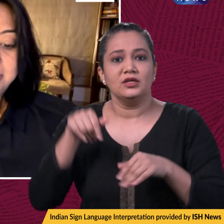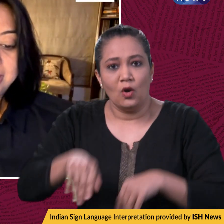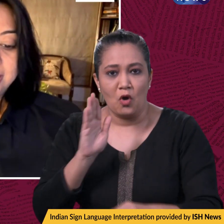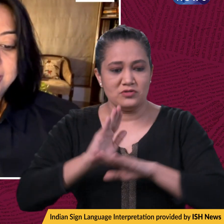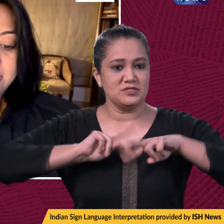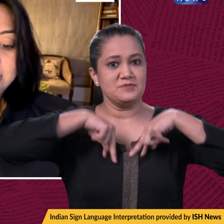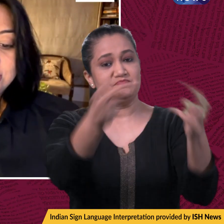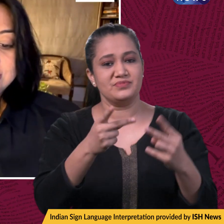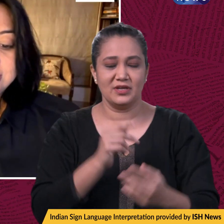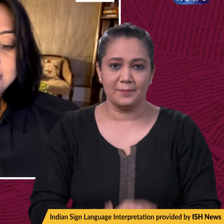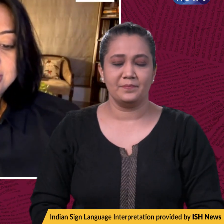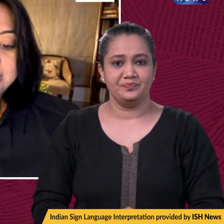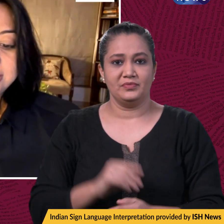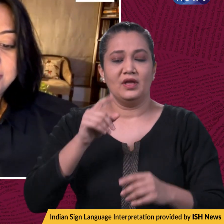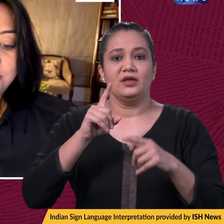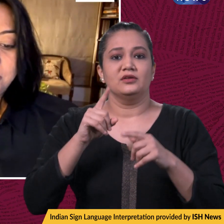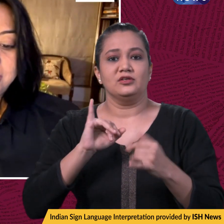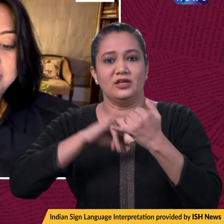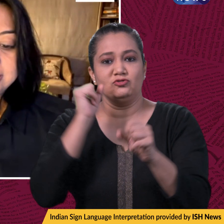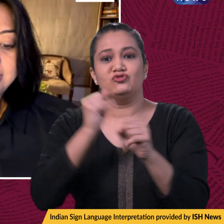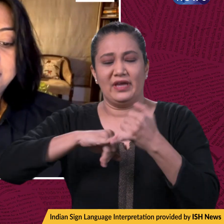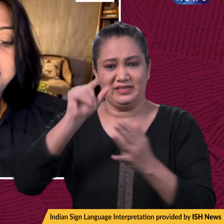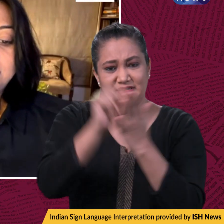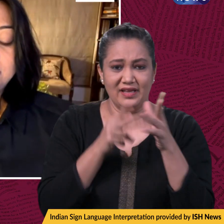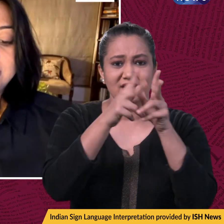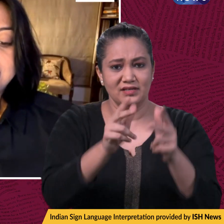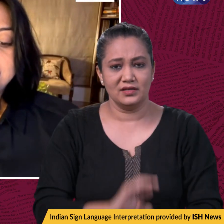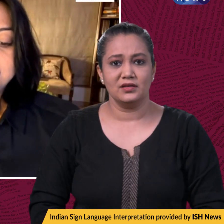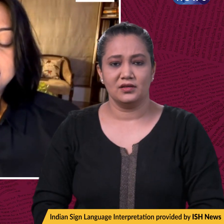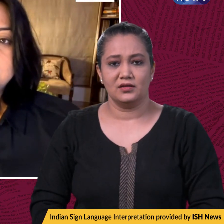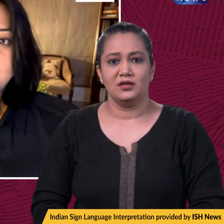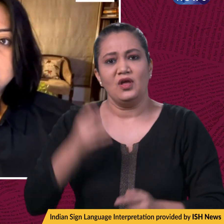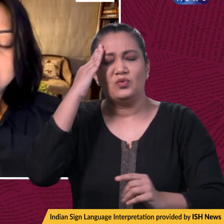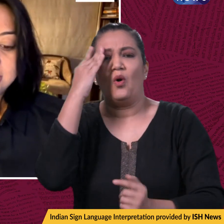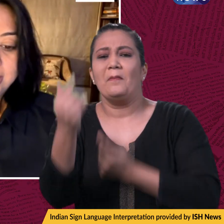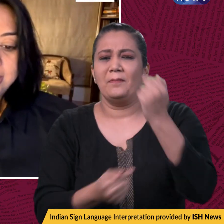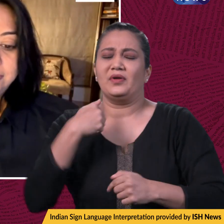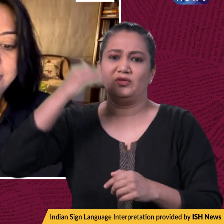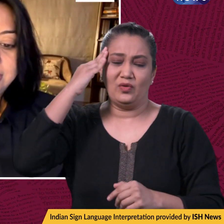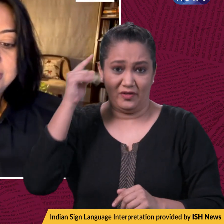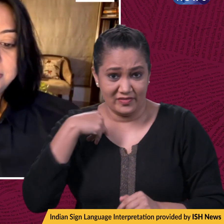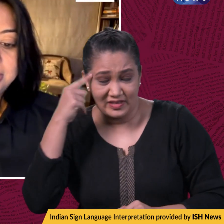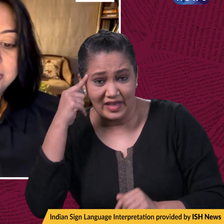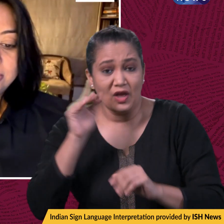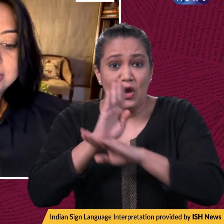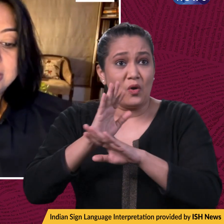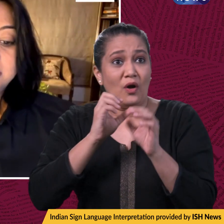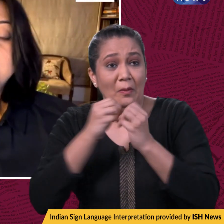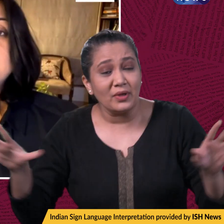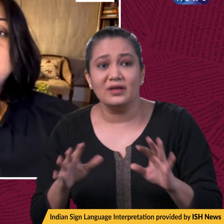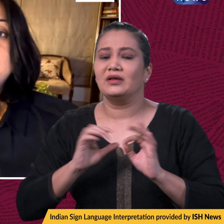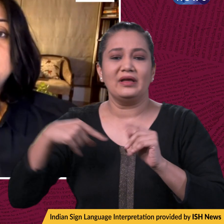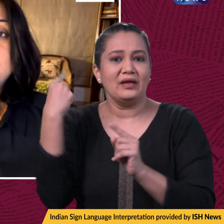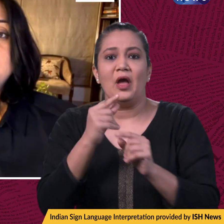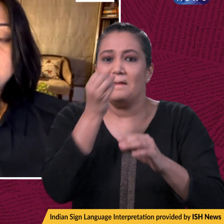now hit back. Congress General Secretary K.C. Venugopal has said everybody knows the reality of Indian politics. If you're thinking that without Congress anybody